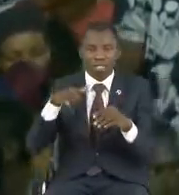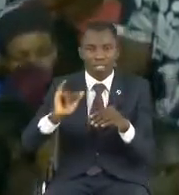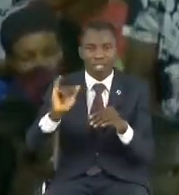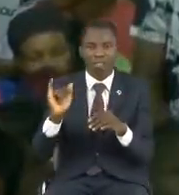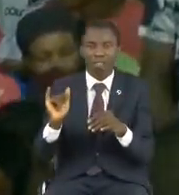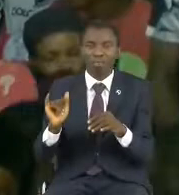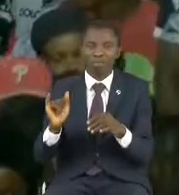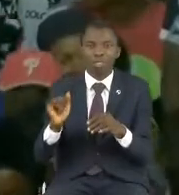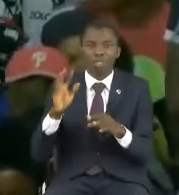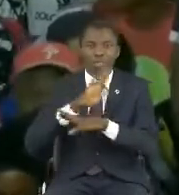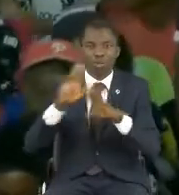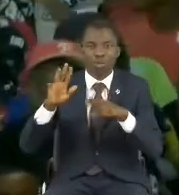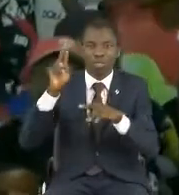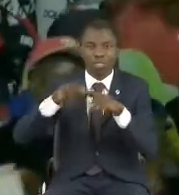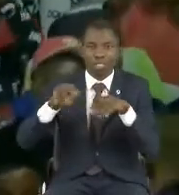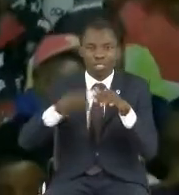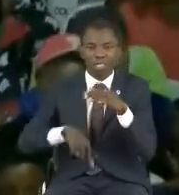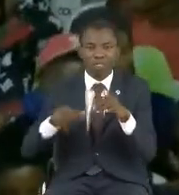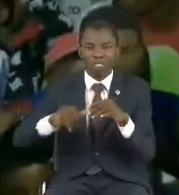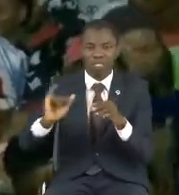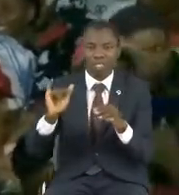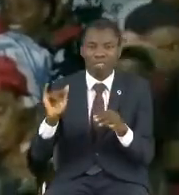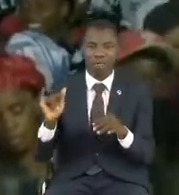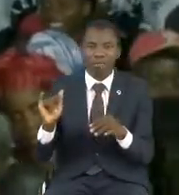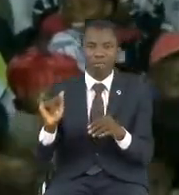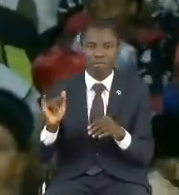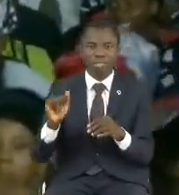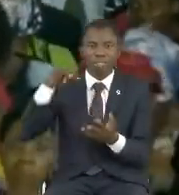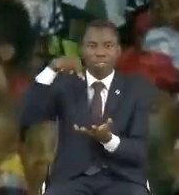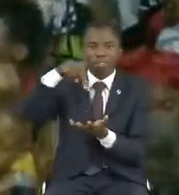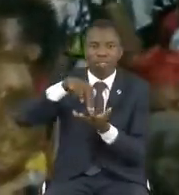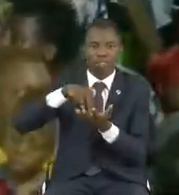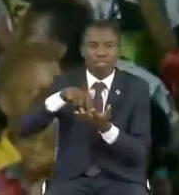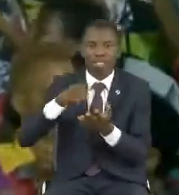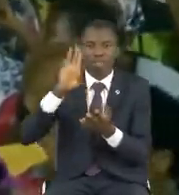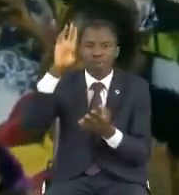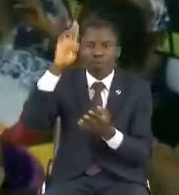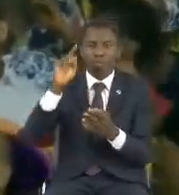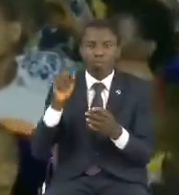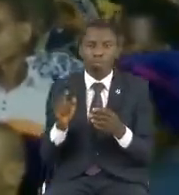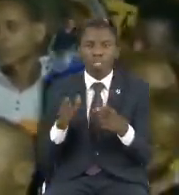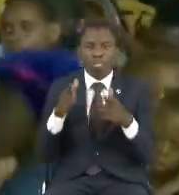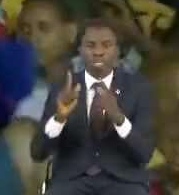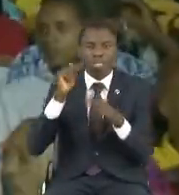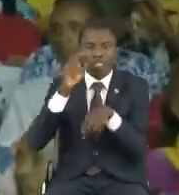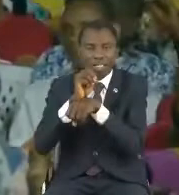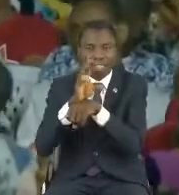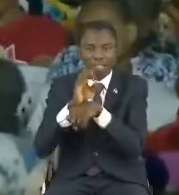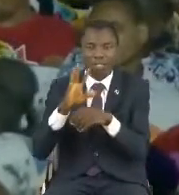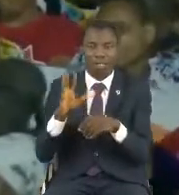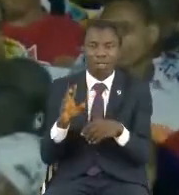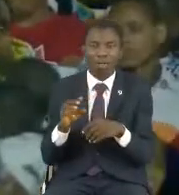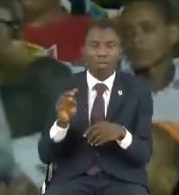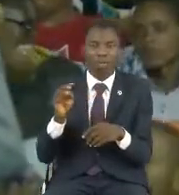Don't sit down yet. Stand up and let the counselors minister to you.